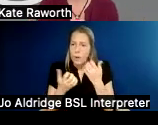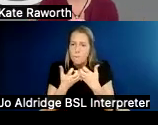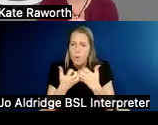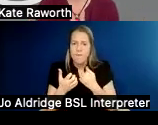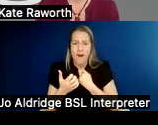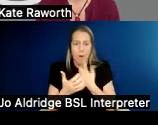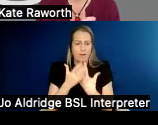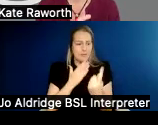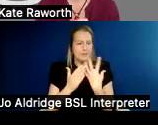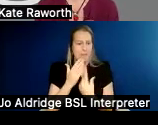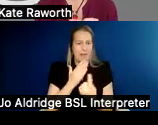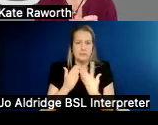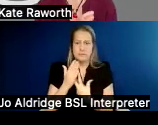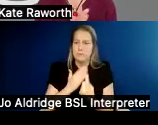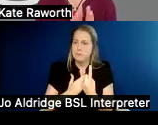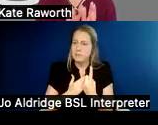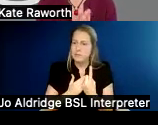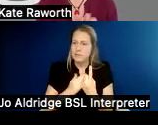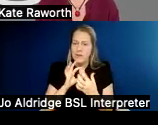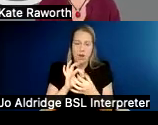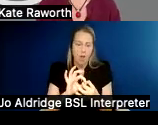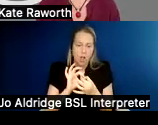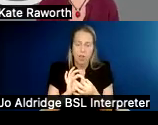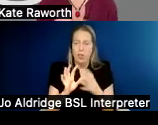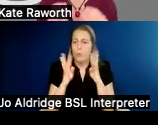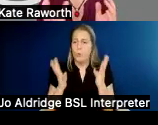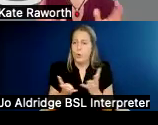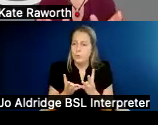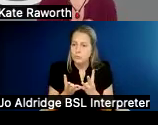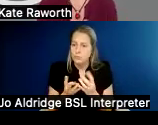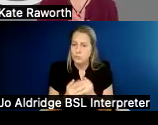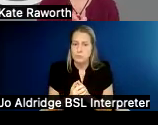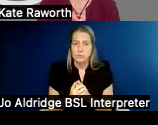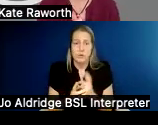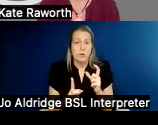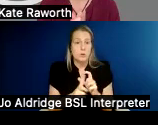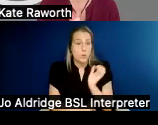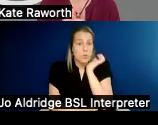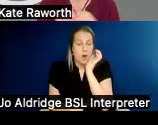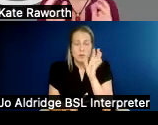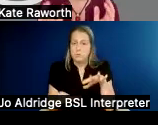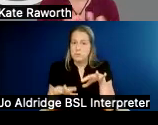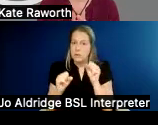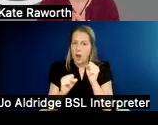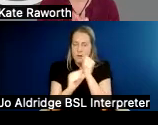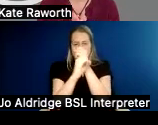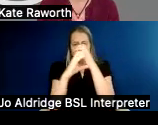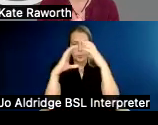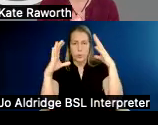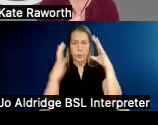planet. So the donut began with this concept at its heart, with a very